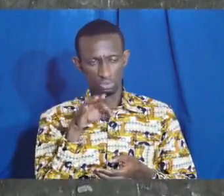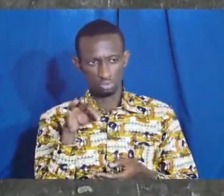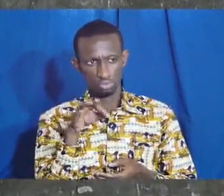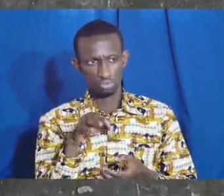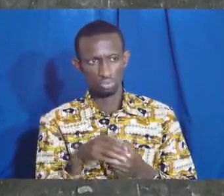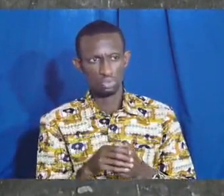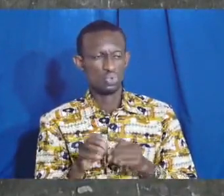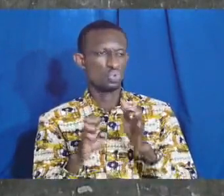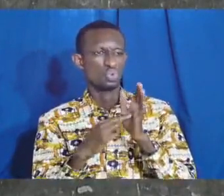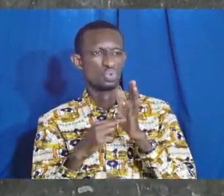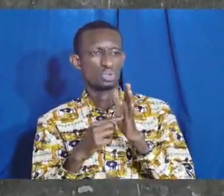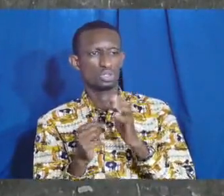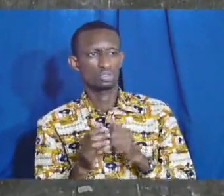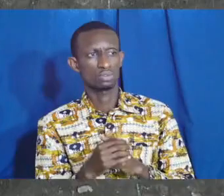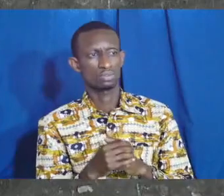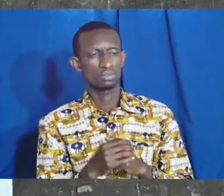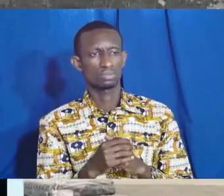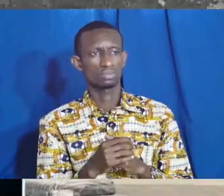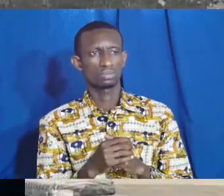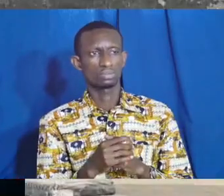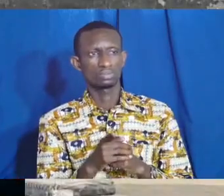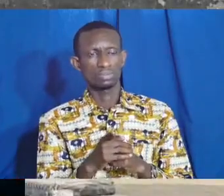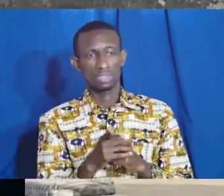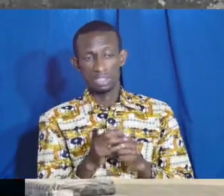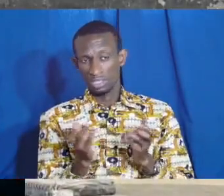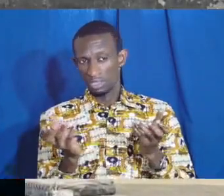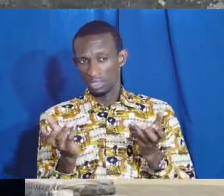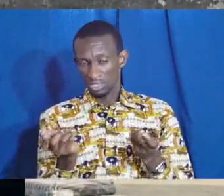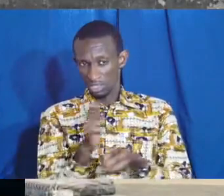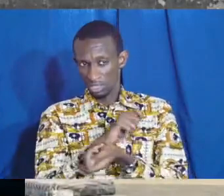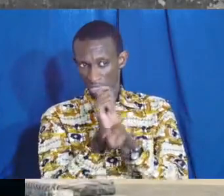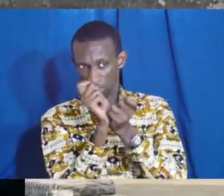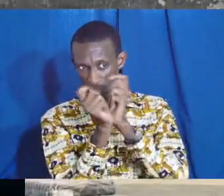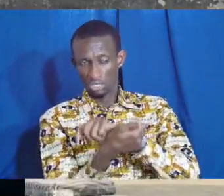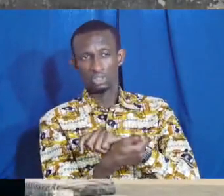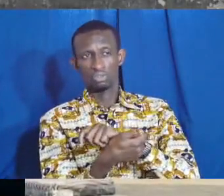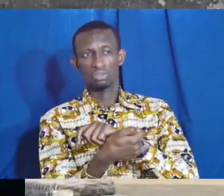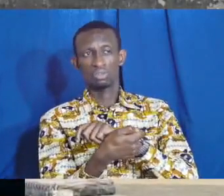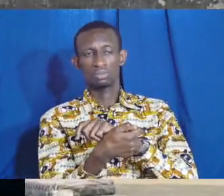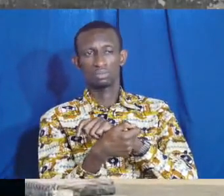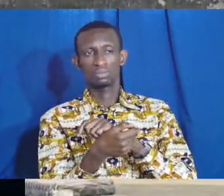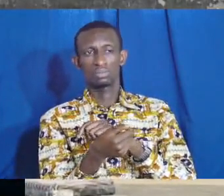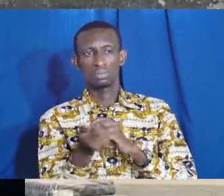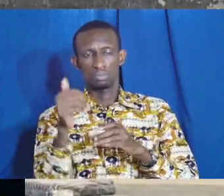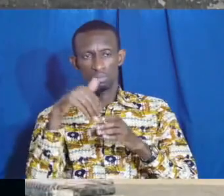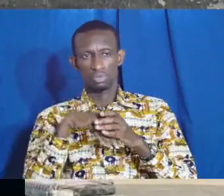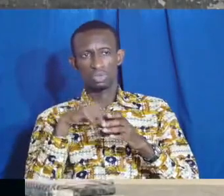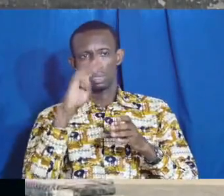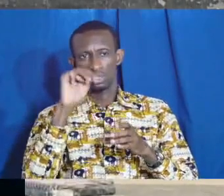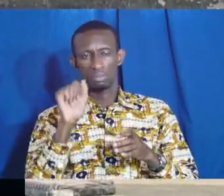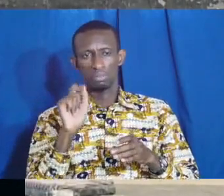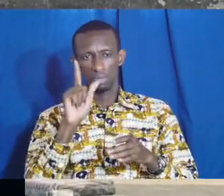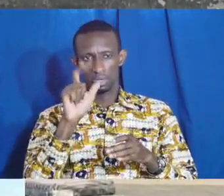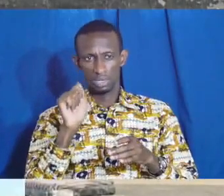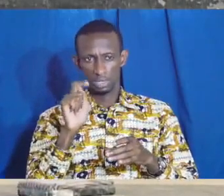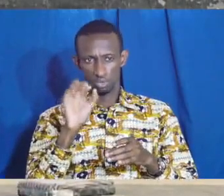Take an example. They convert starch into maltose. All right? So we also have other enzymes that are found in our body. We